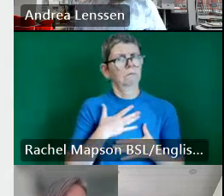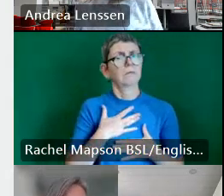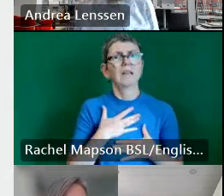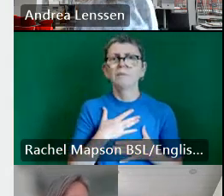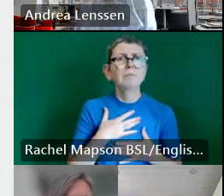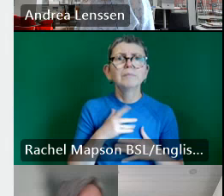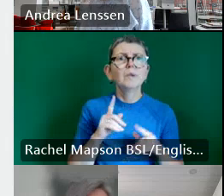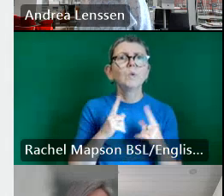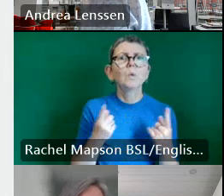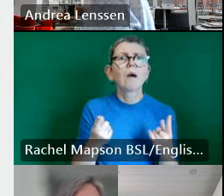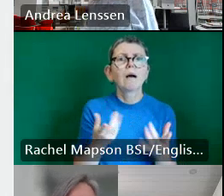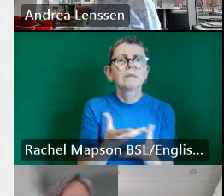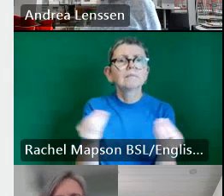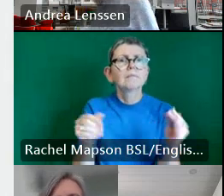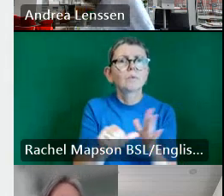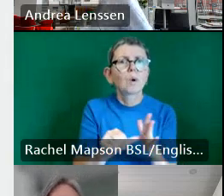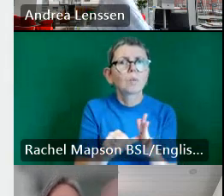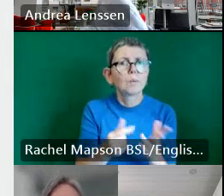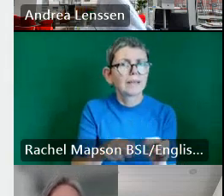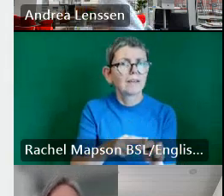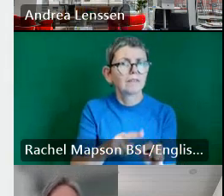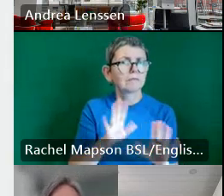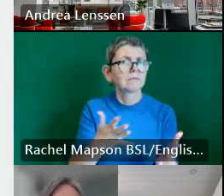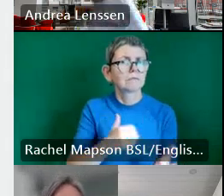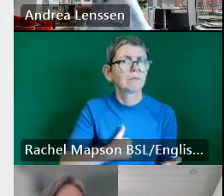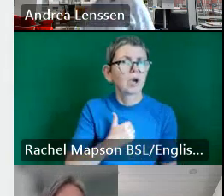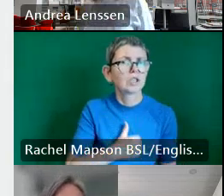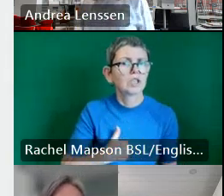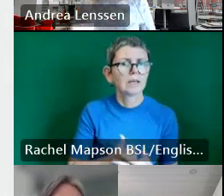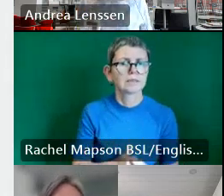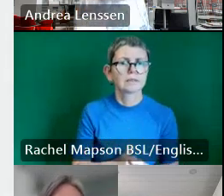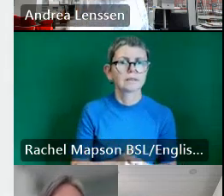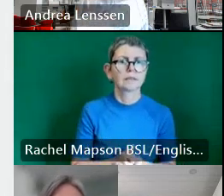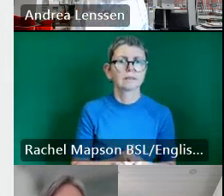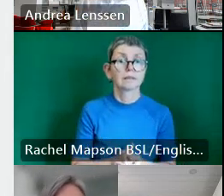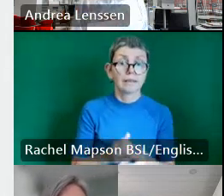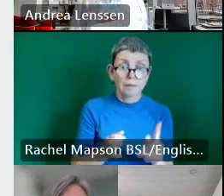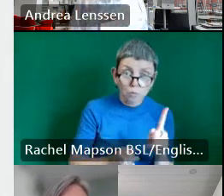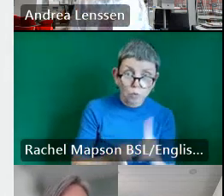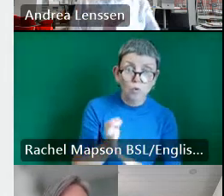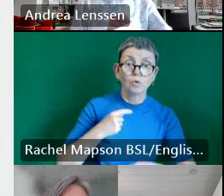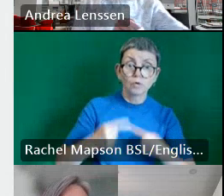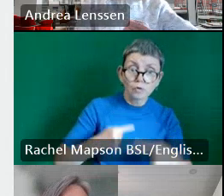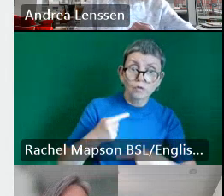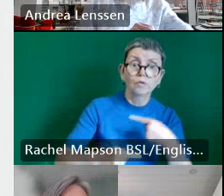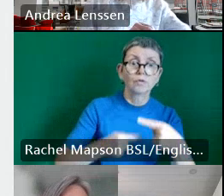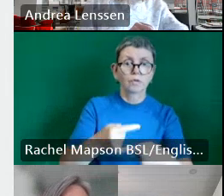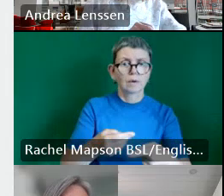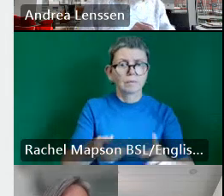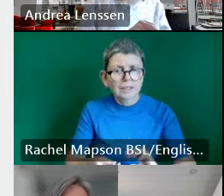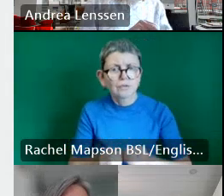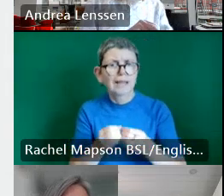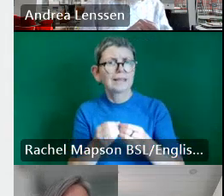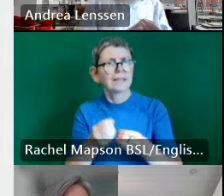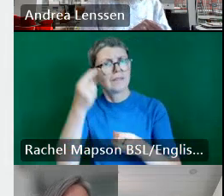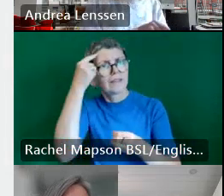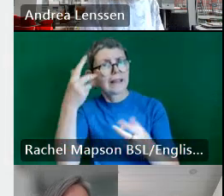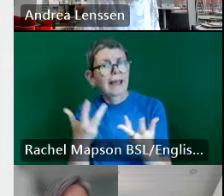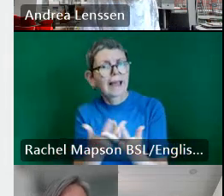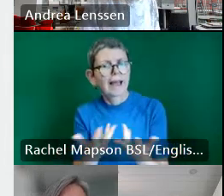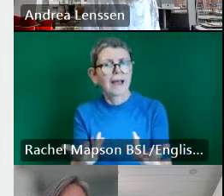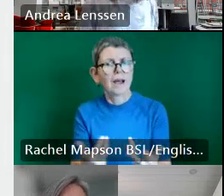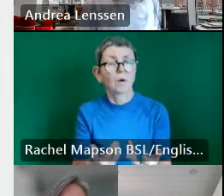if you don't admit the wrongdoing. Keep improving, be courageous, become aware of your impact and explicit bias,